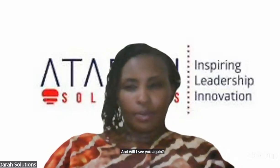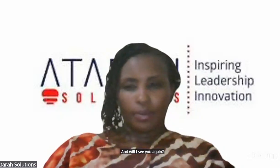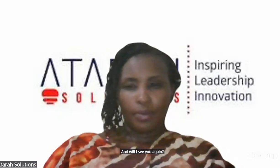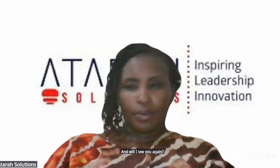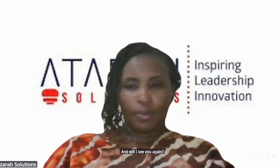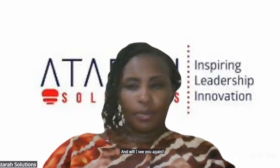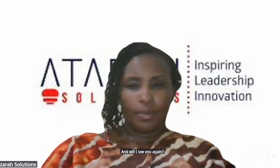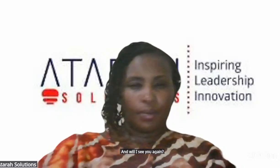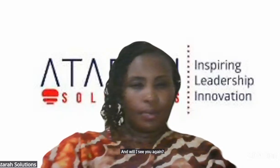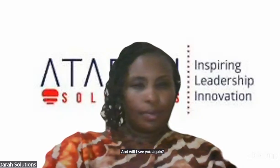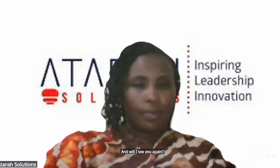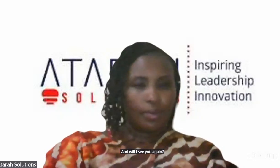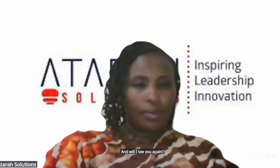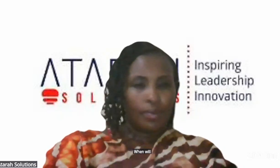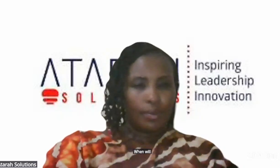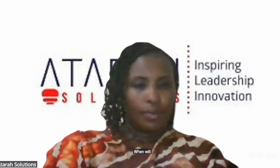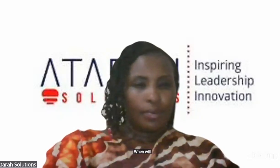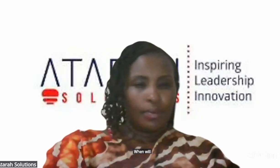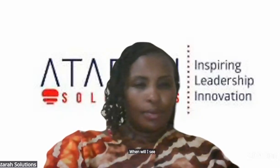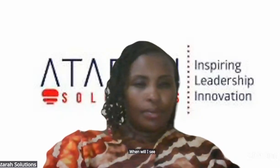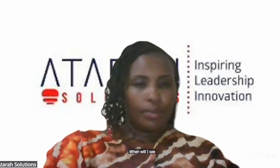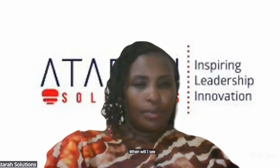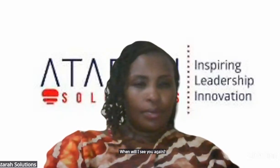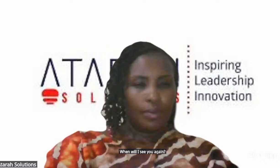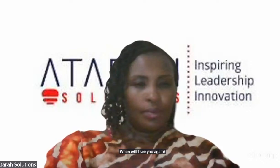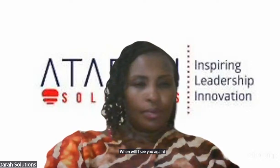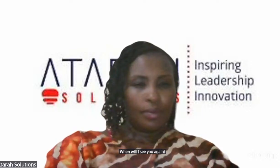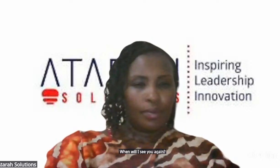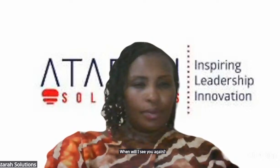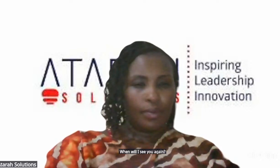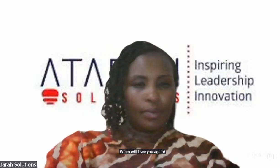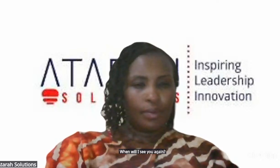When will I see you again?